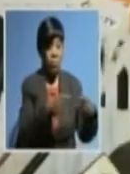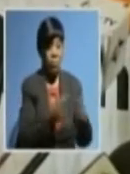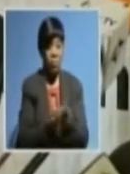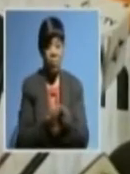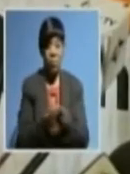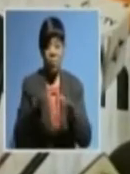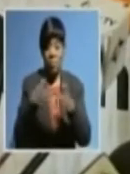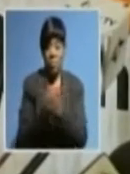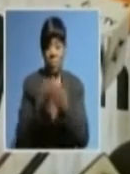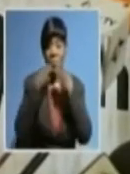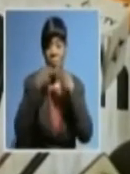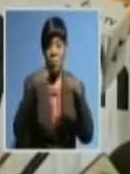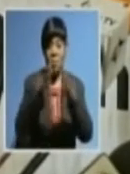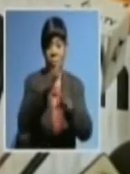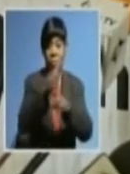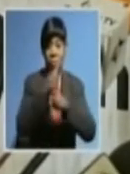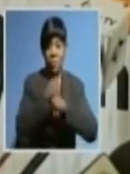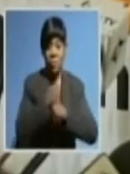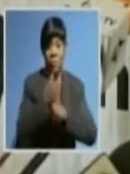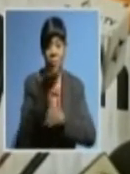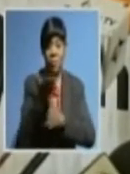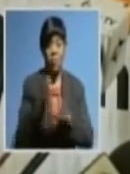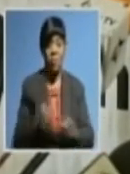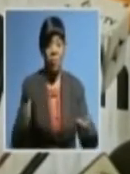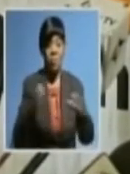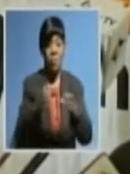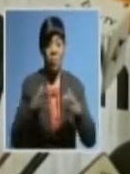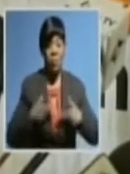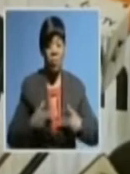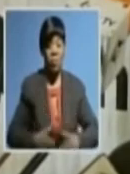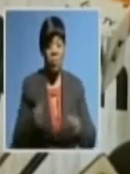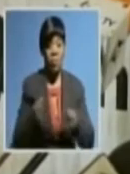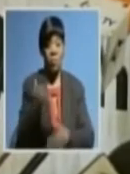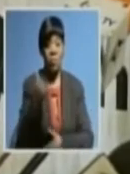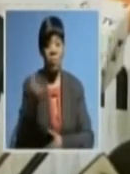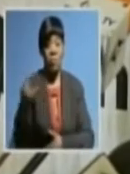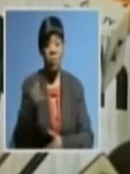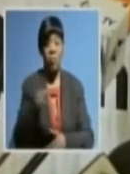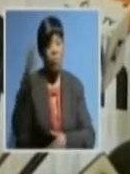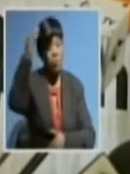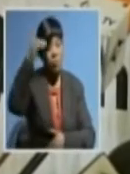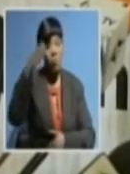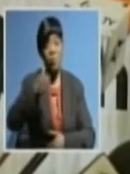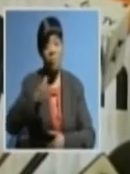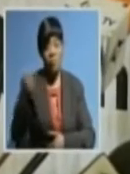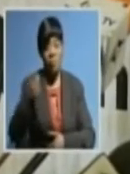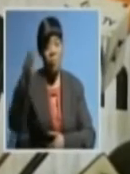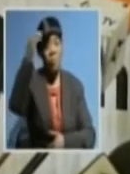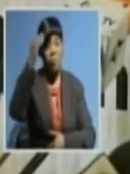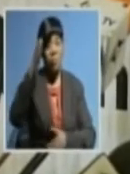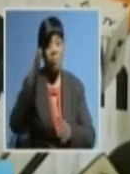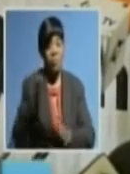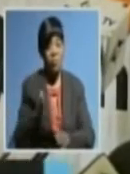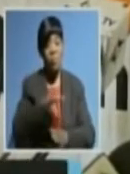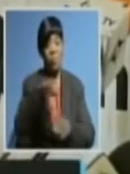these messages in the communities. So it's a health issue, but all other ministries and ministers are also involved because